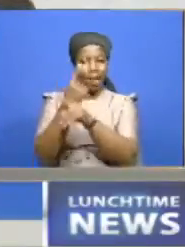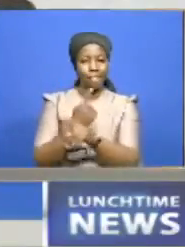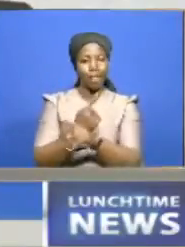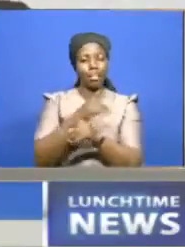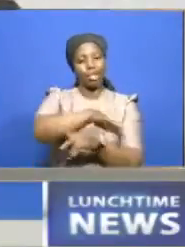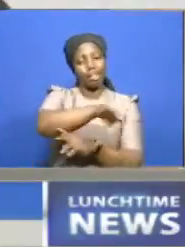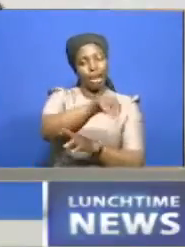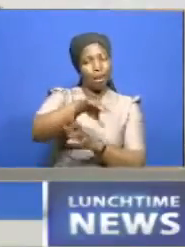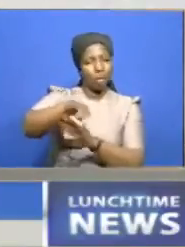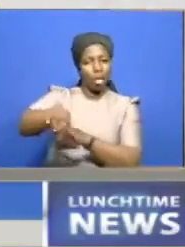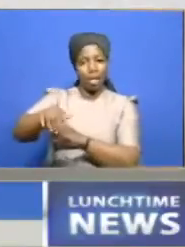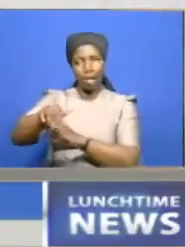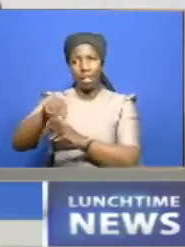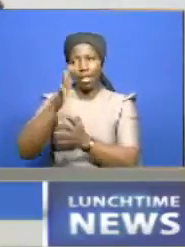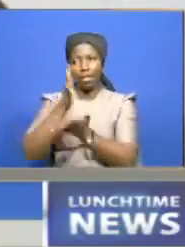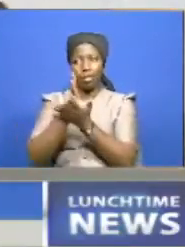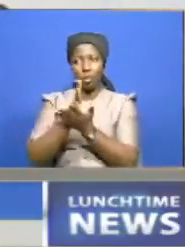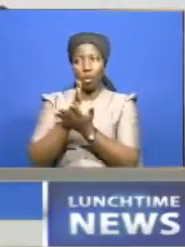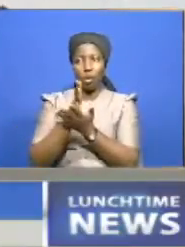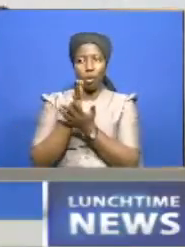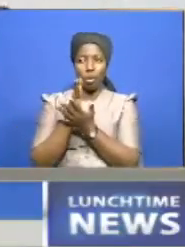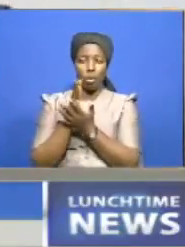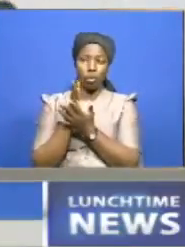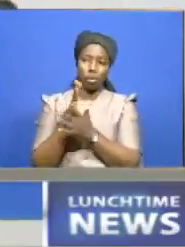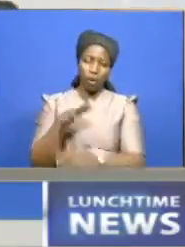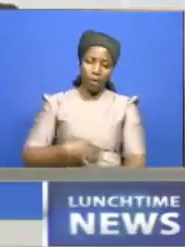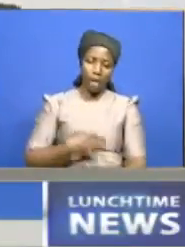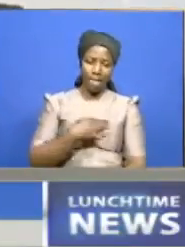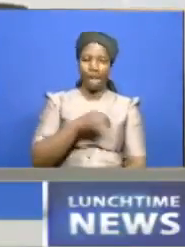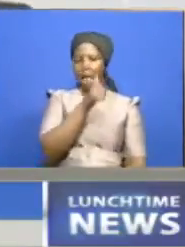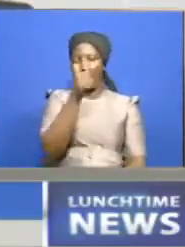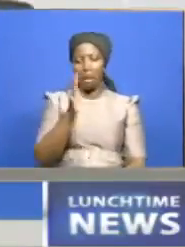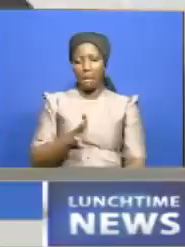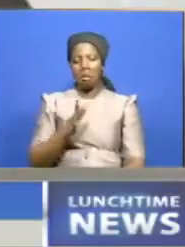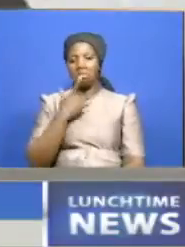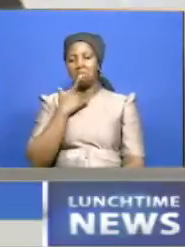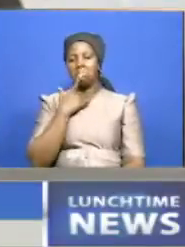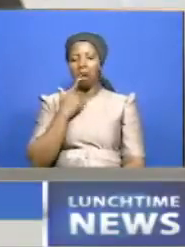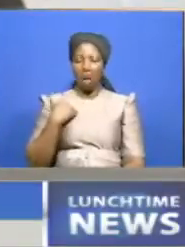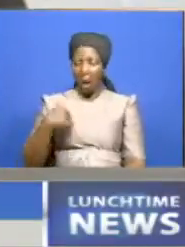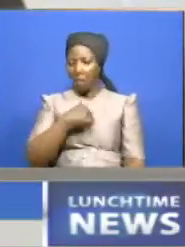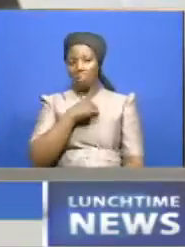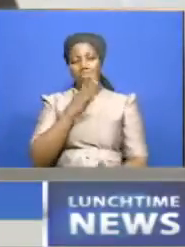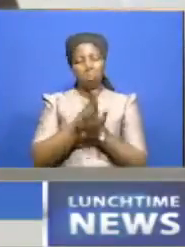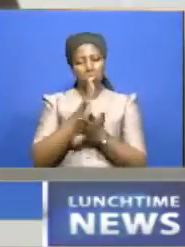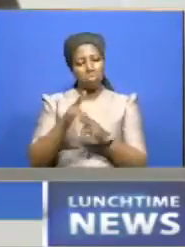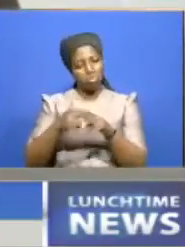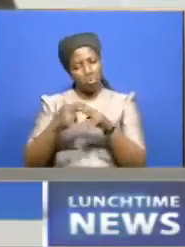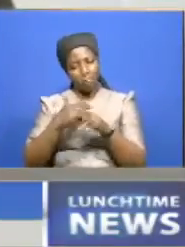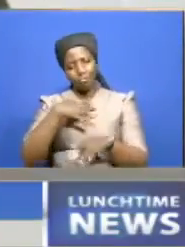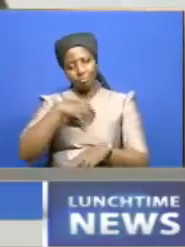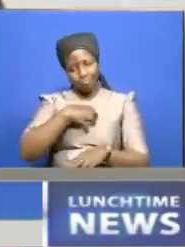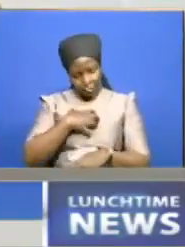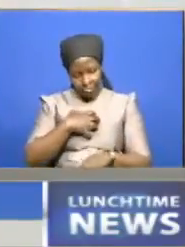various counties, and you'll visit, and someone said that we're actually going to retire, and there are no